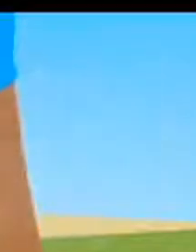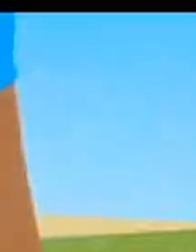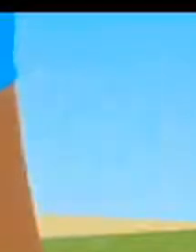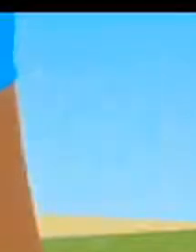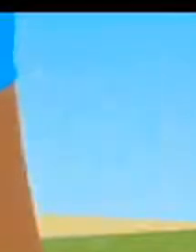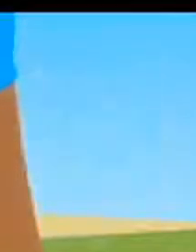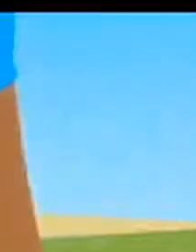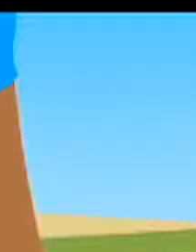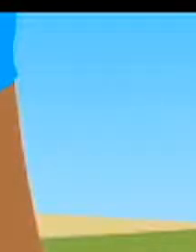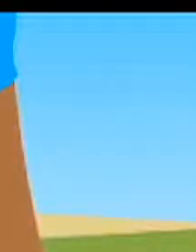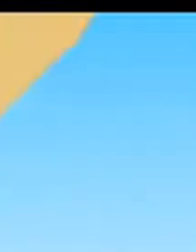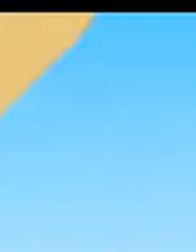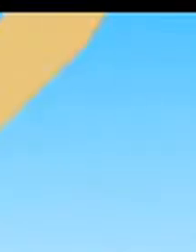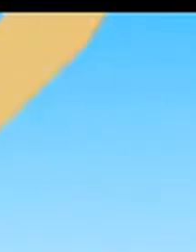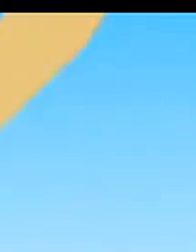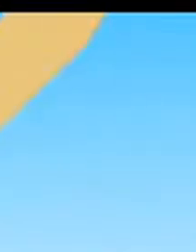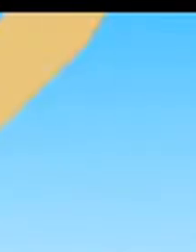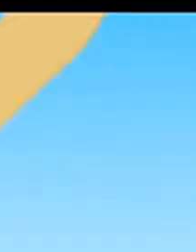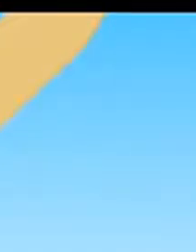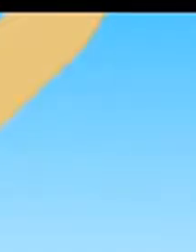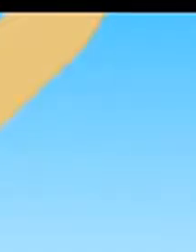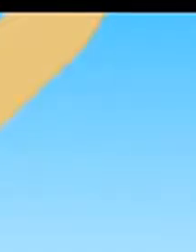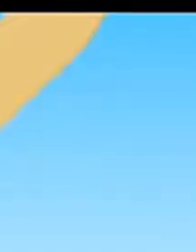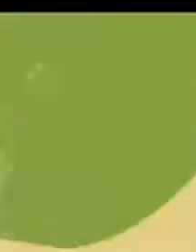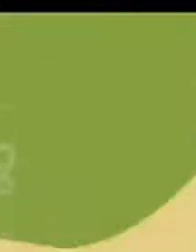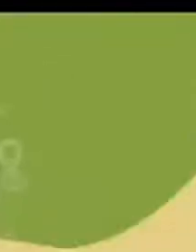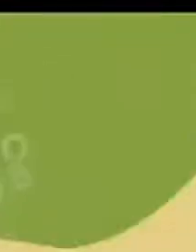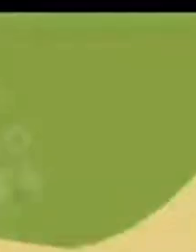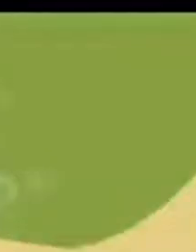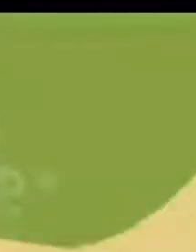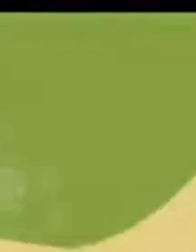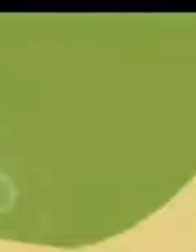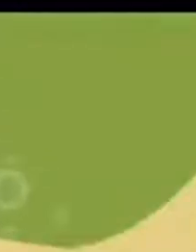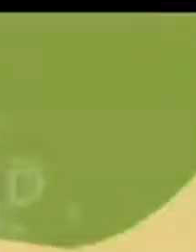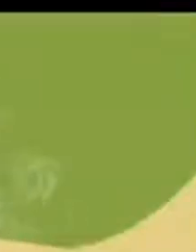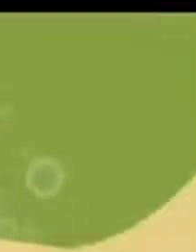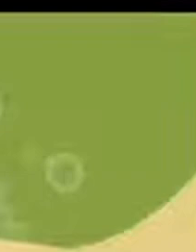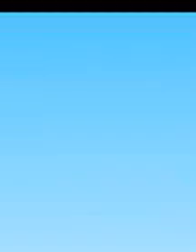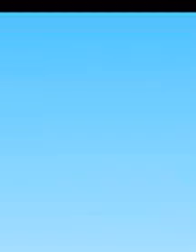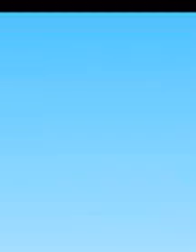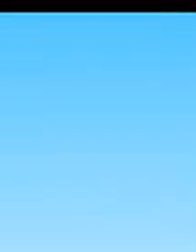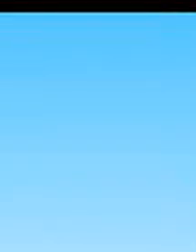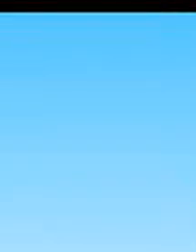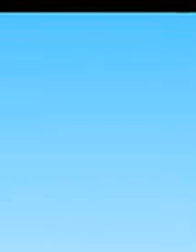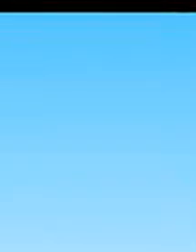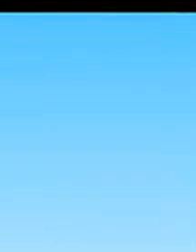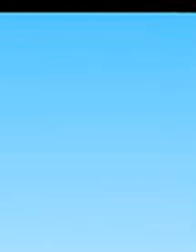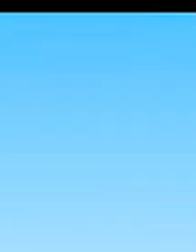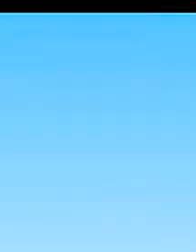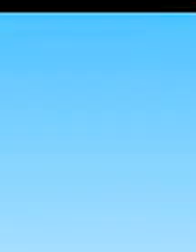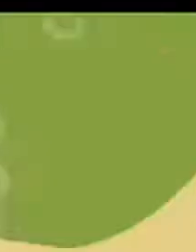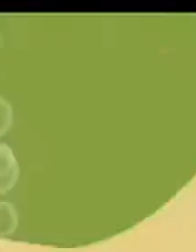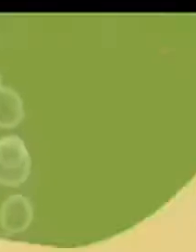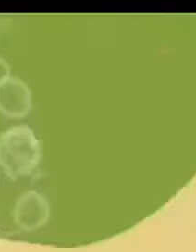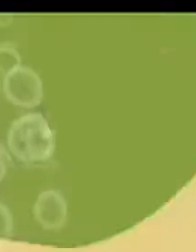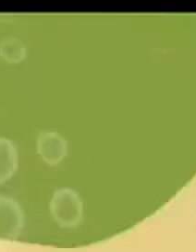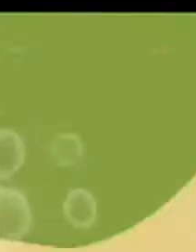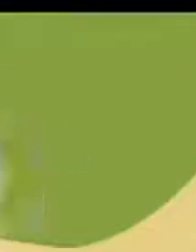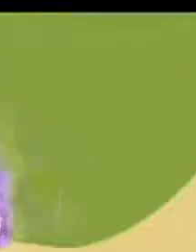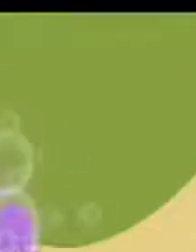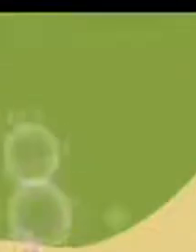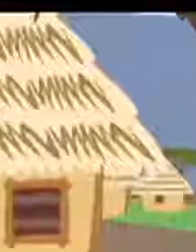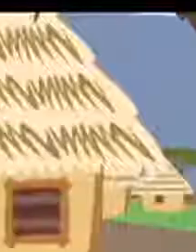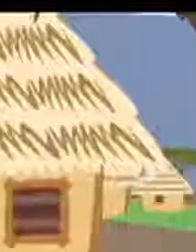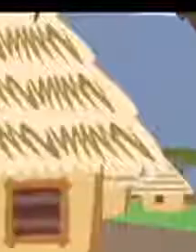go. We love to wash our hands, and this is how we do it. Wash, wash with clean water. Scrub,